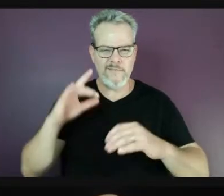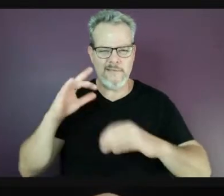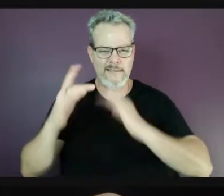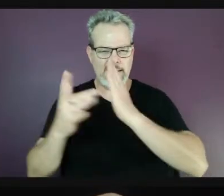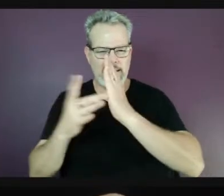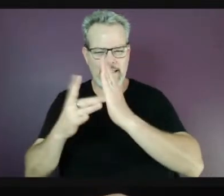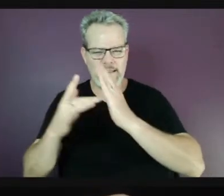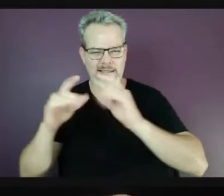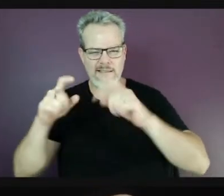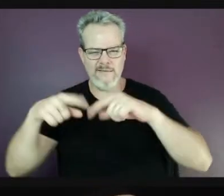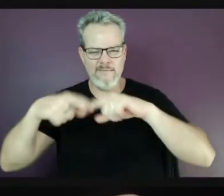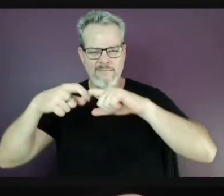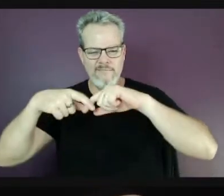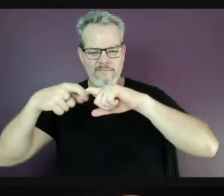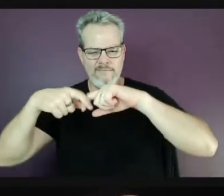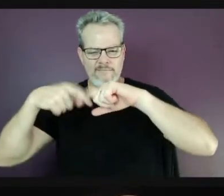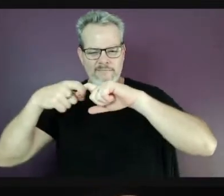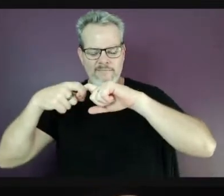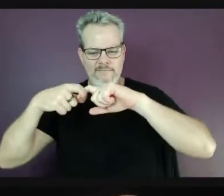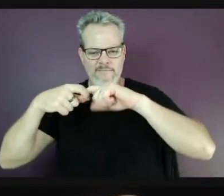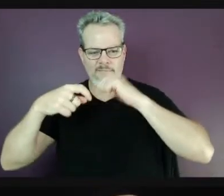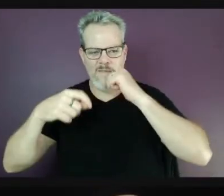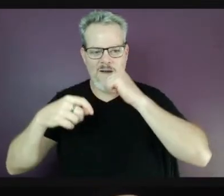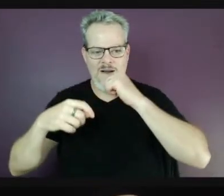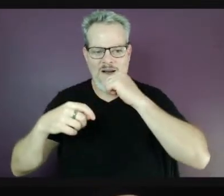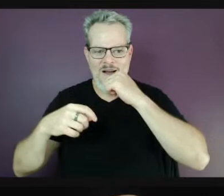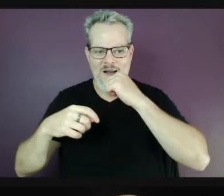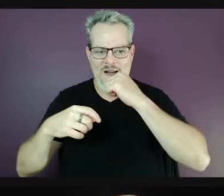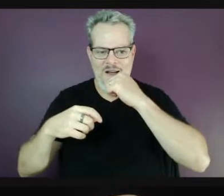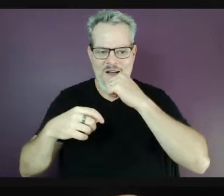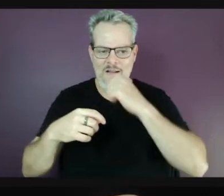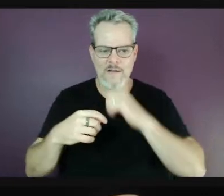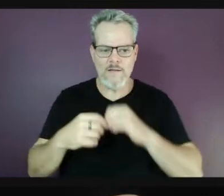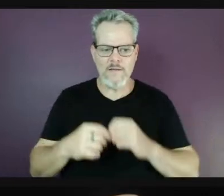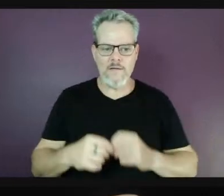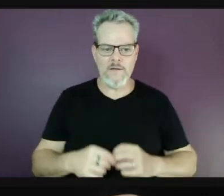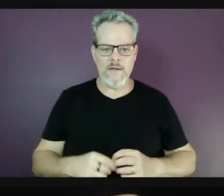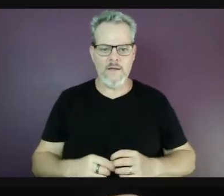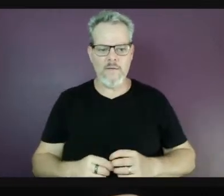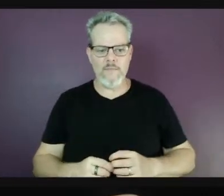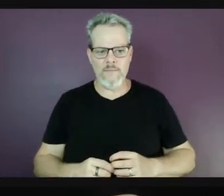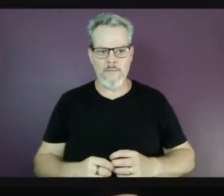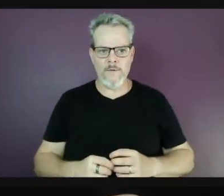as 3 miles to as shallow as in its first